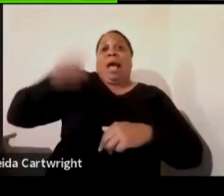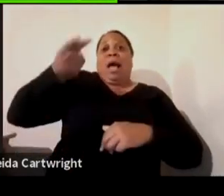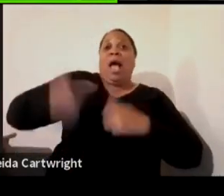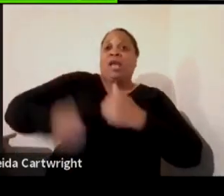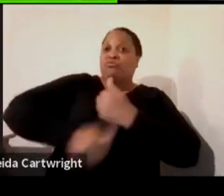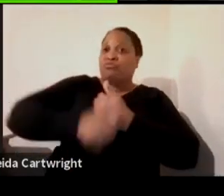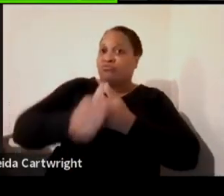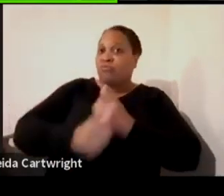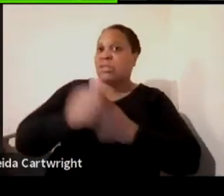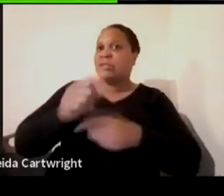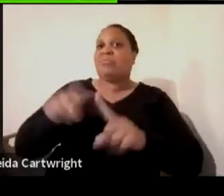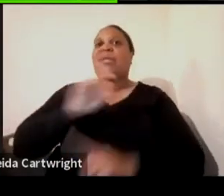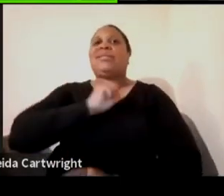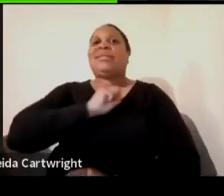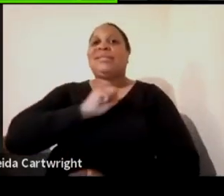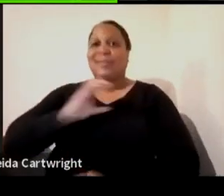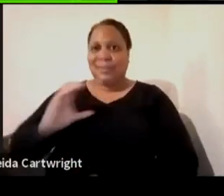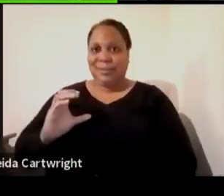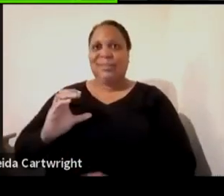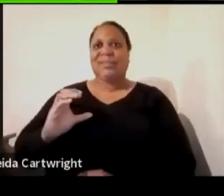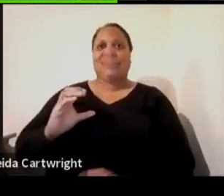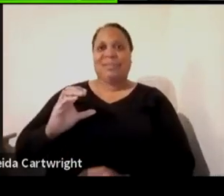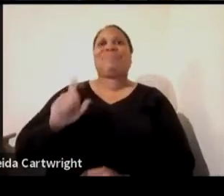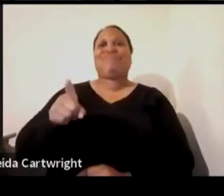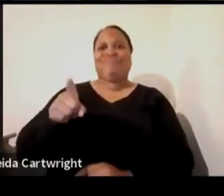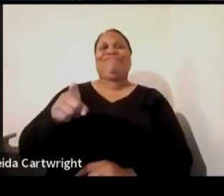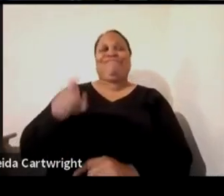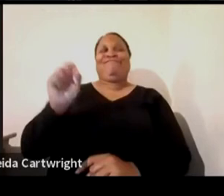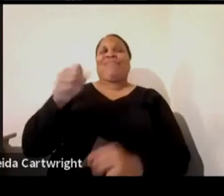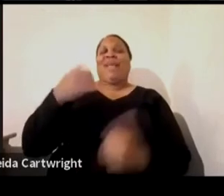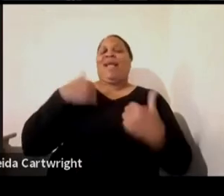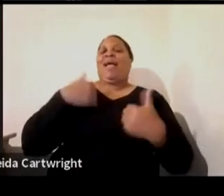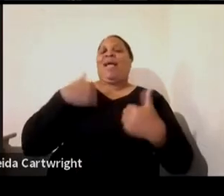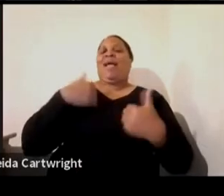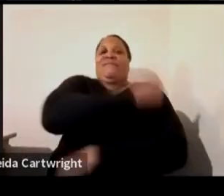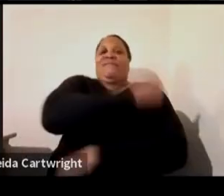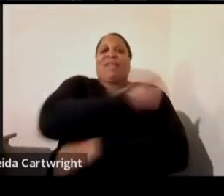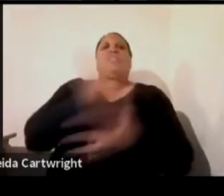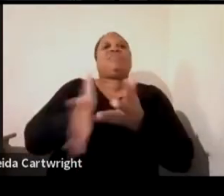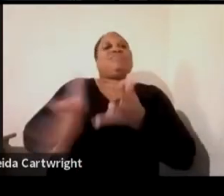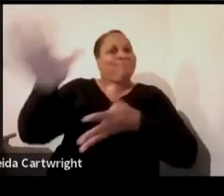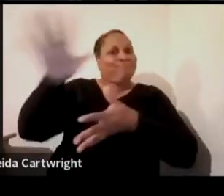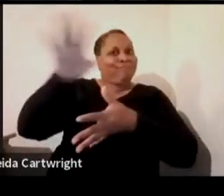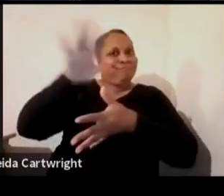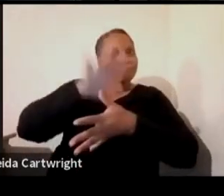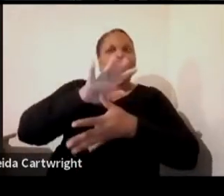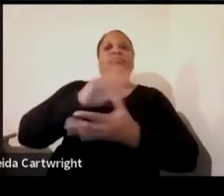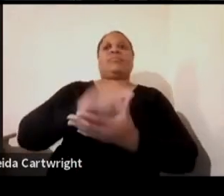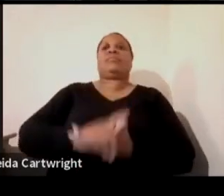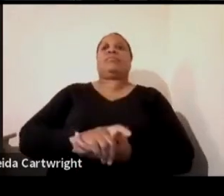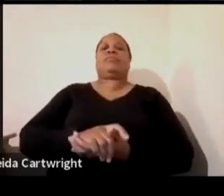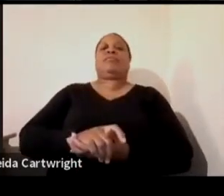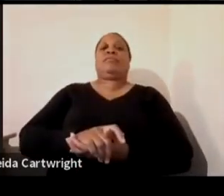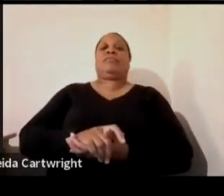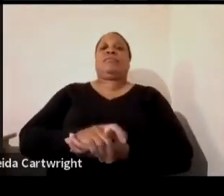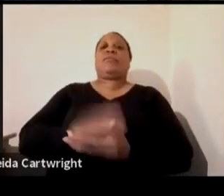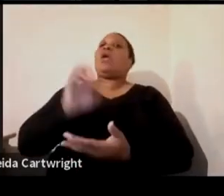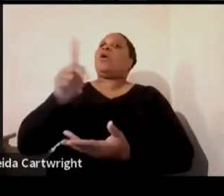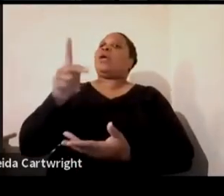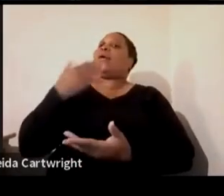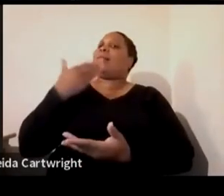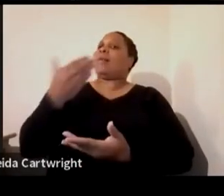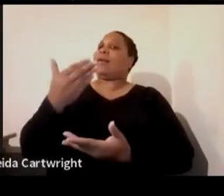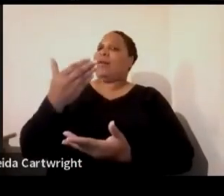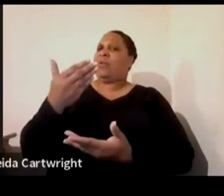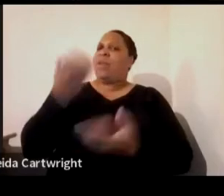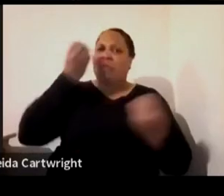yes, seniors have the opportunity to have the vaccine. Okay, excellent. And I just want to let people know